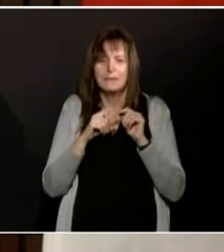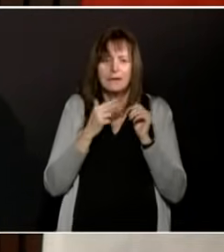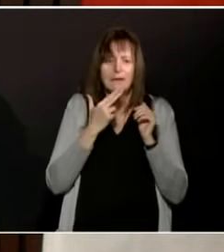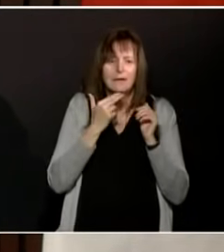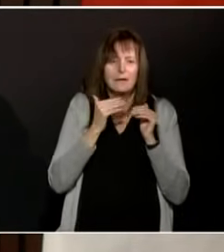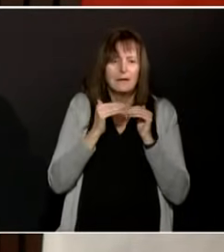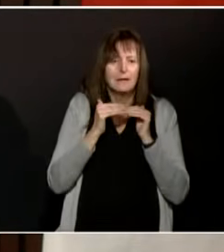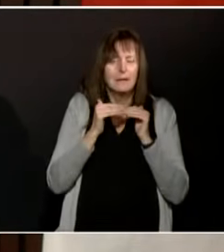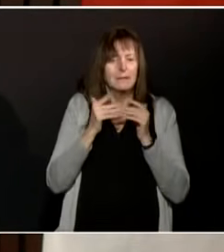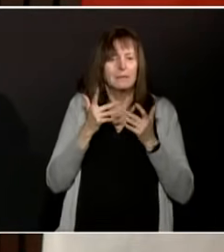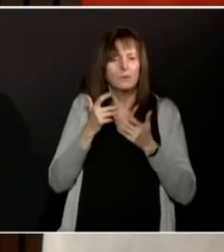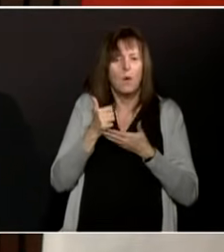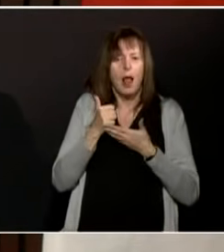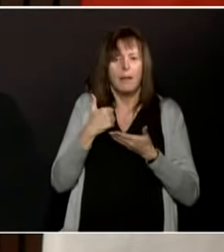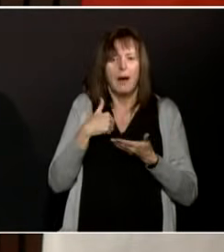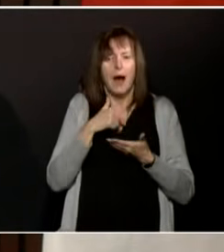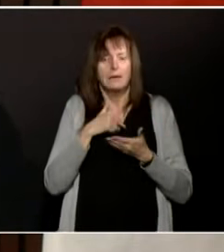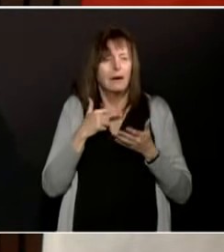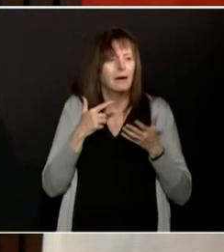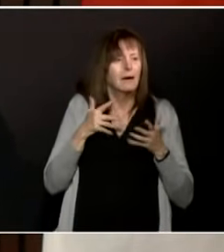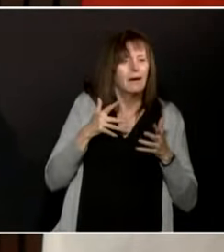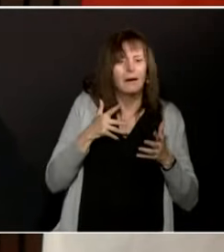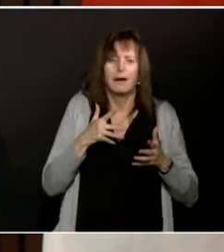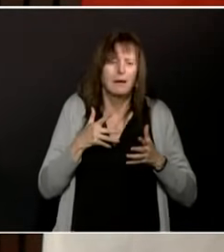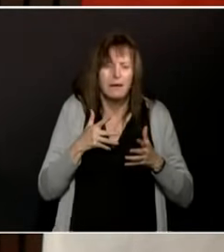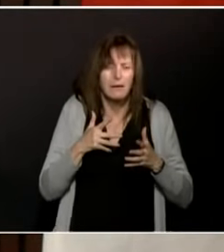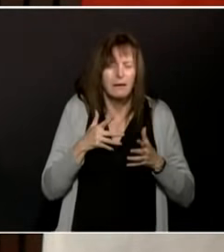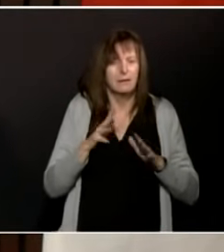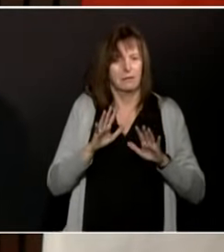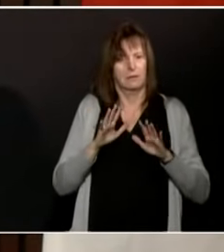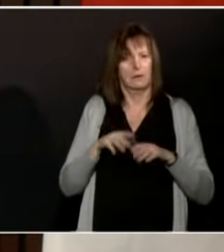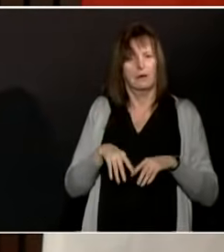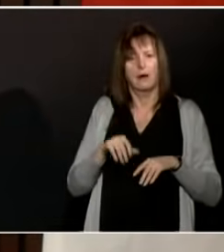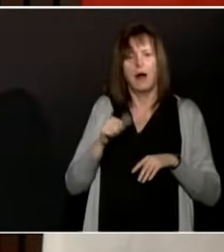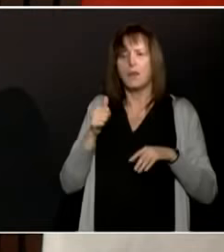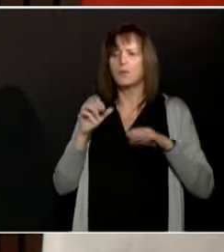do know looking at our own experience here in Ontario, is